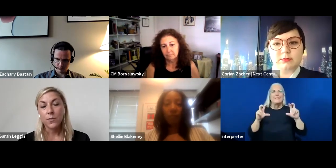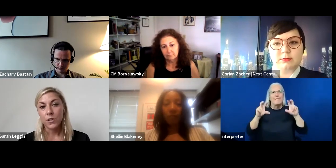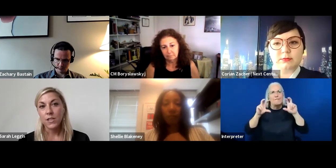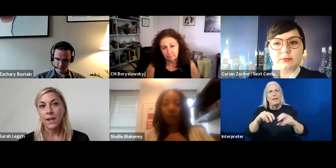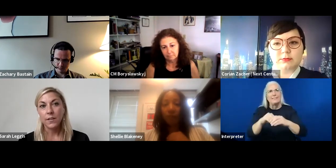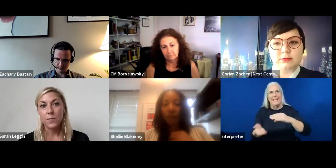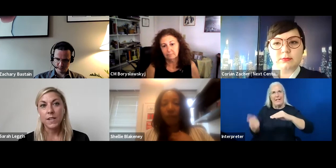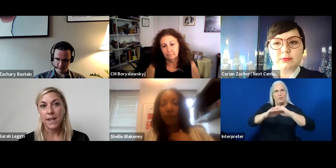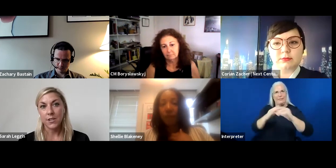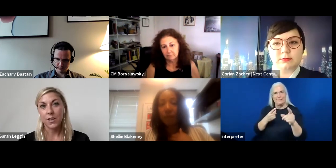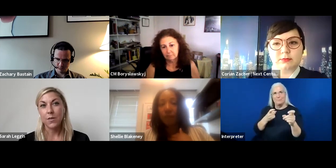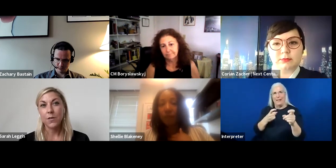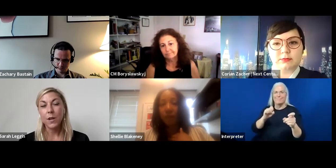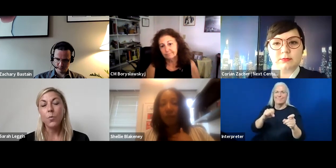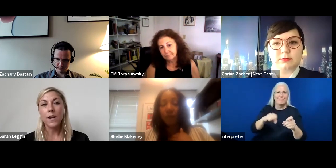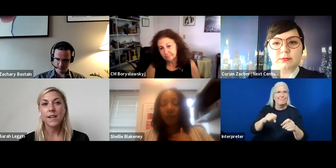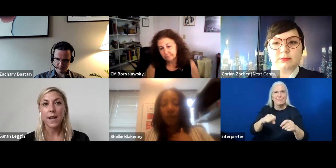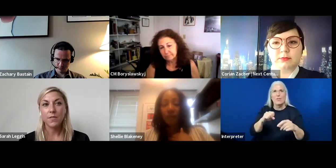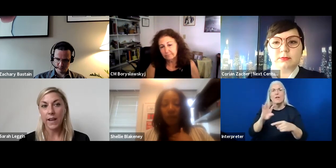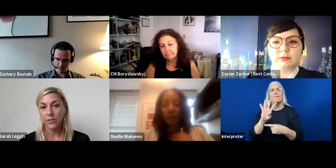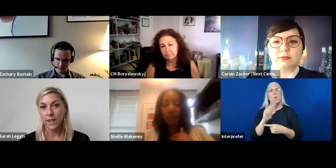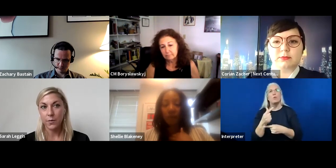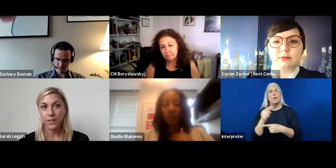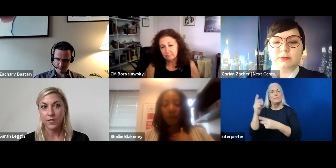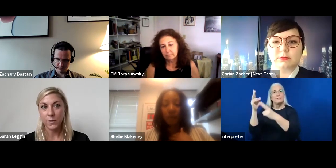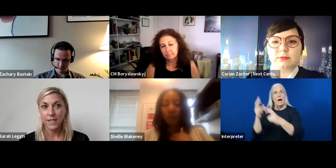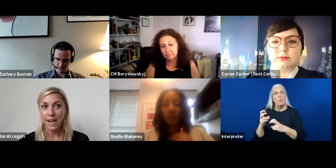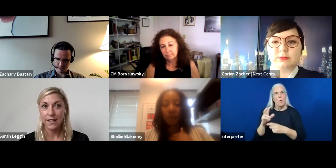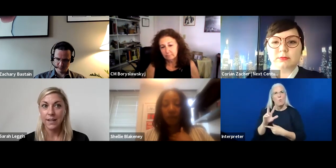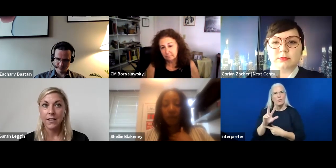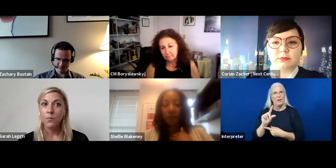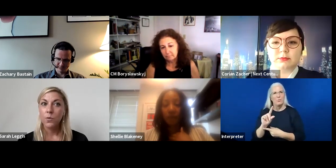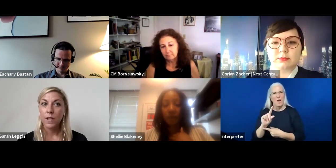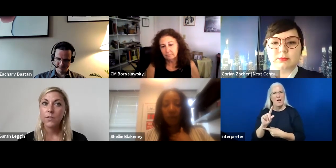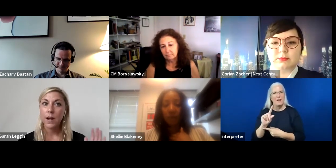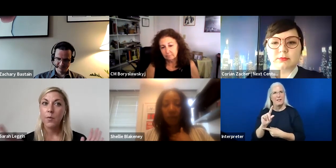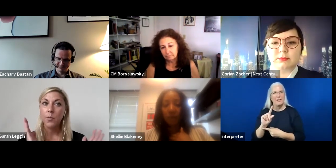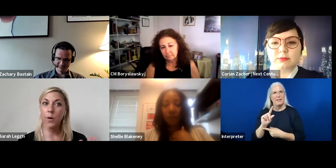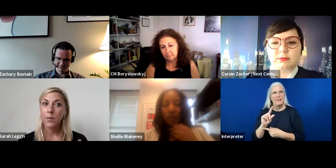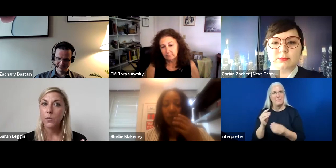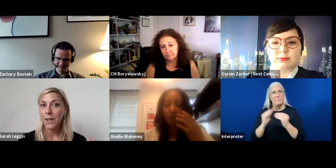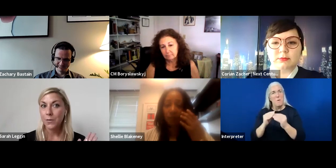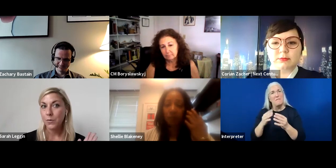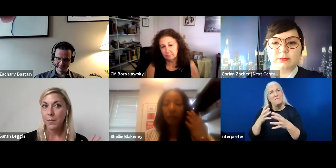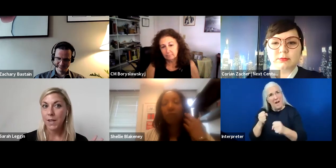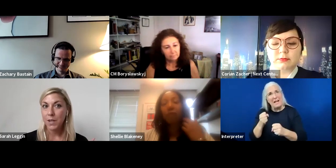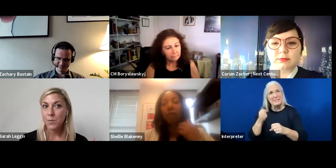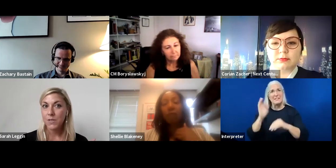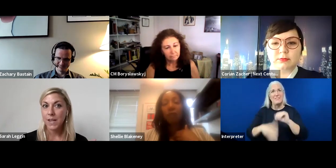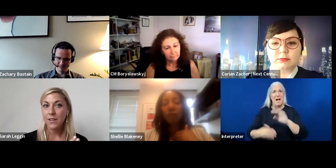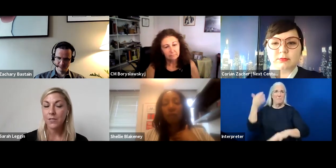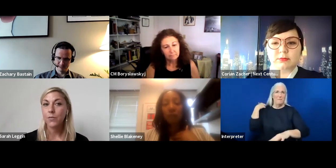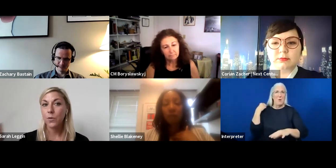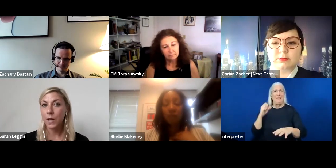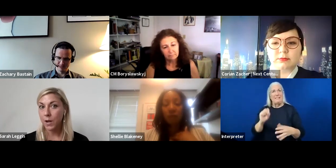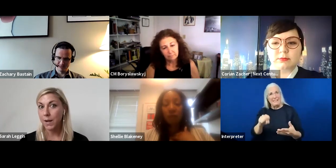average 4G download speed is actually 31 times faster than it was in 2010, moving from 1.3 megabits per